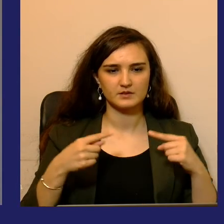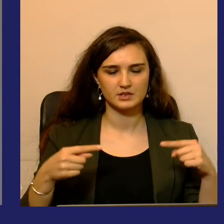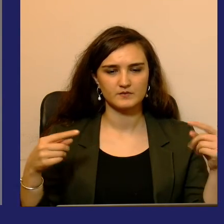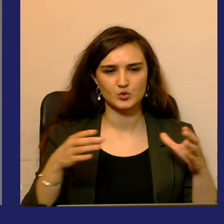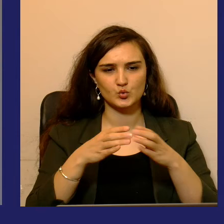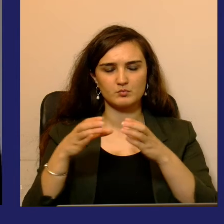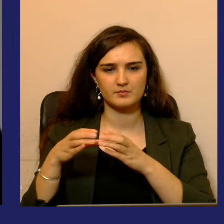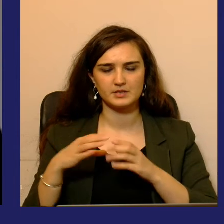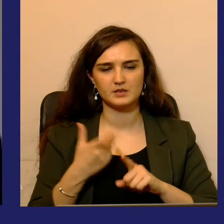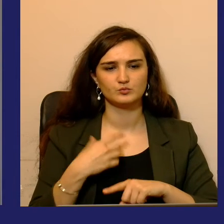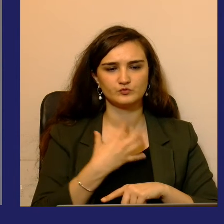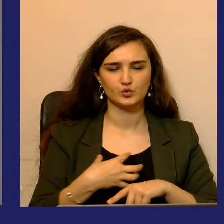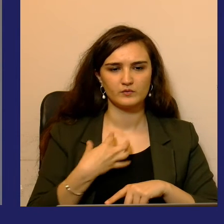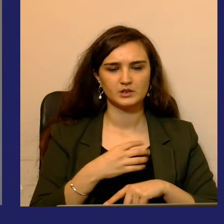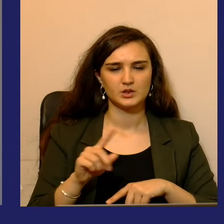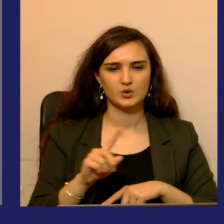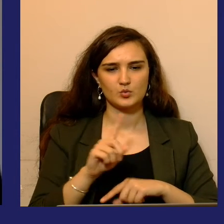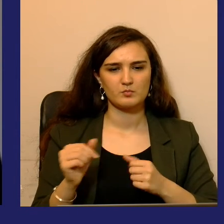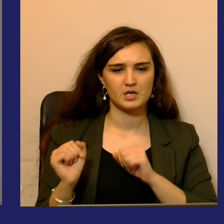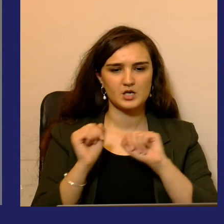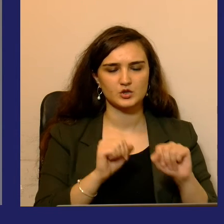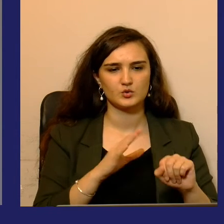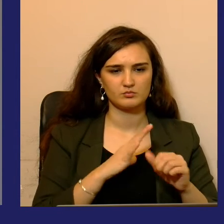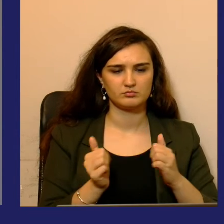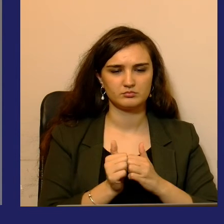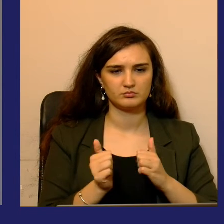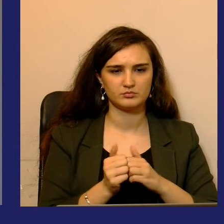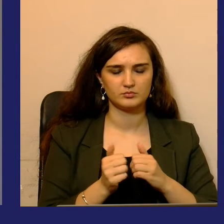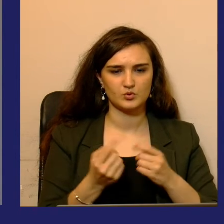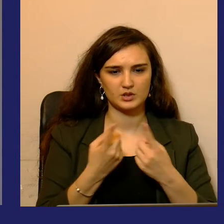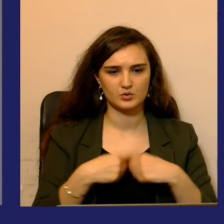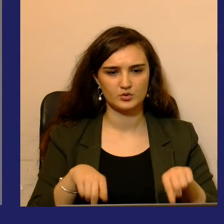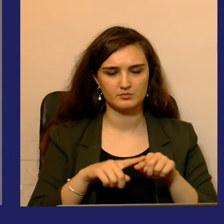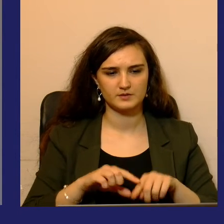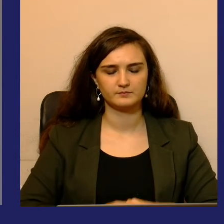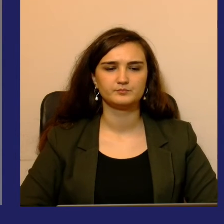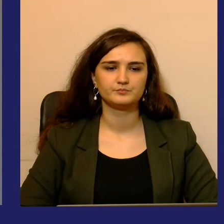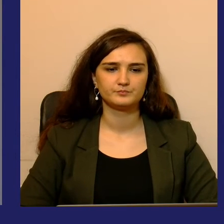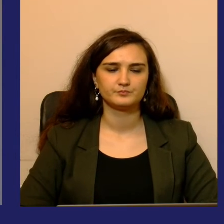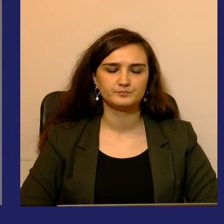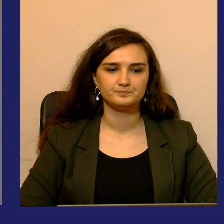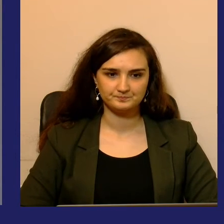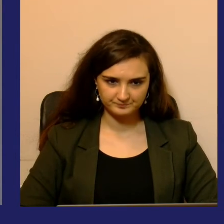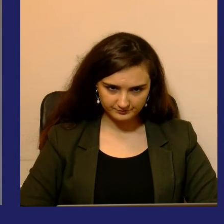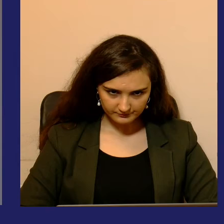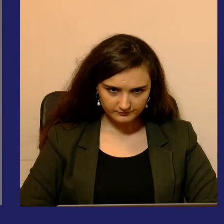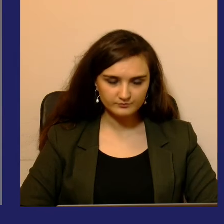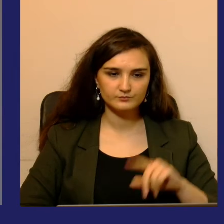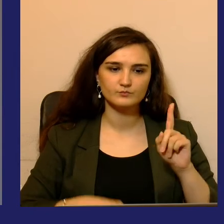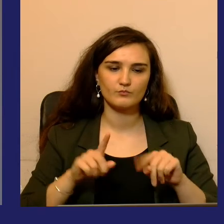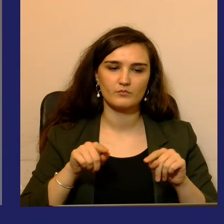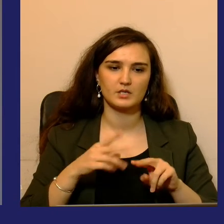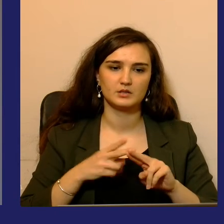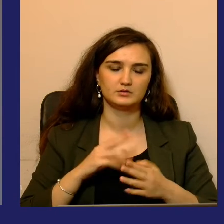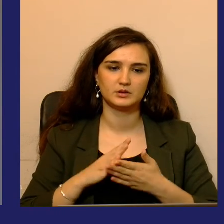ever. I will say sometimes it's challenging when it's the electoral institution that is also responsible